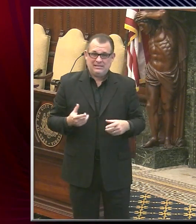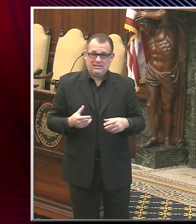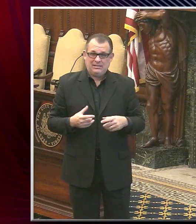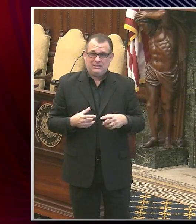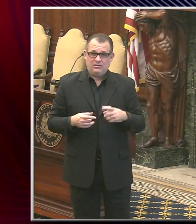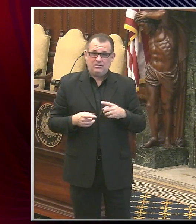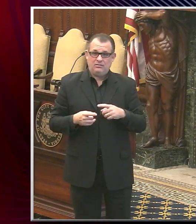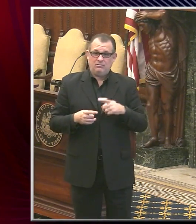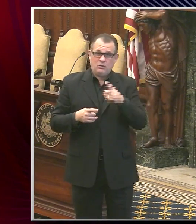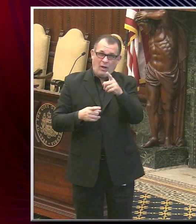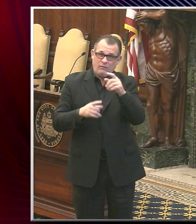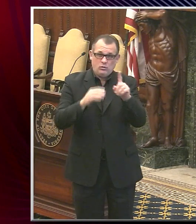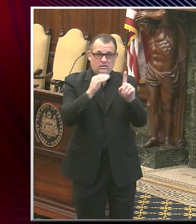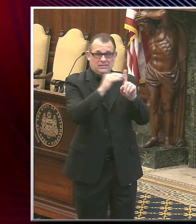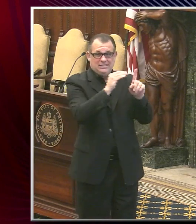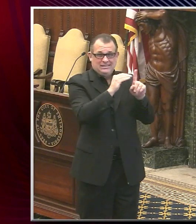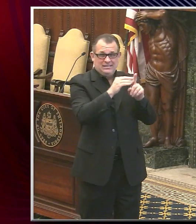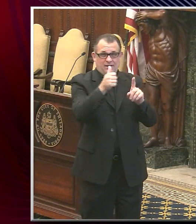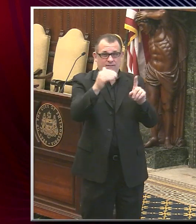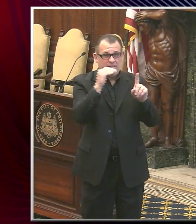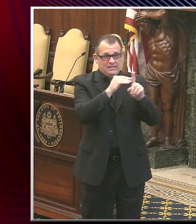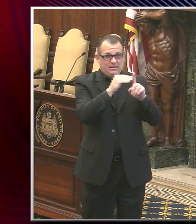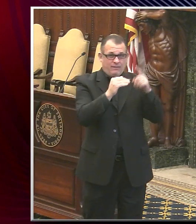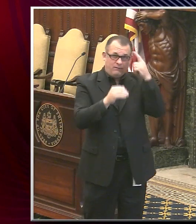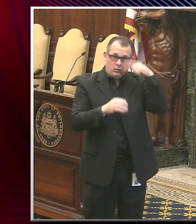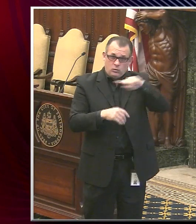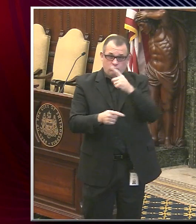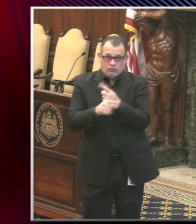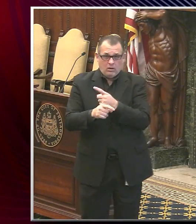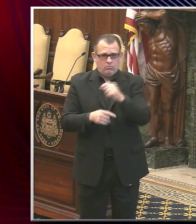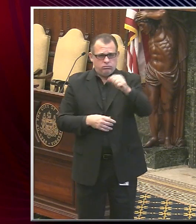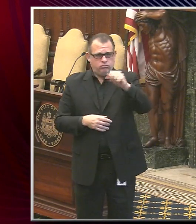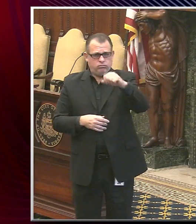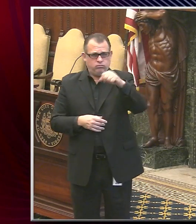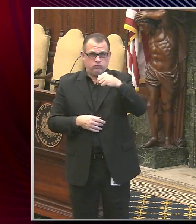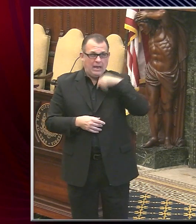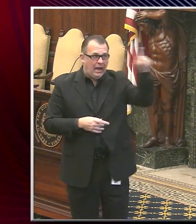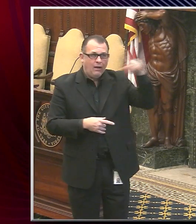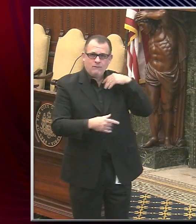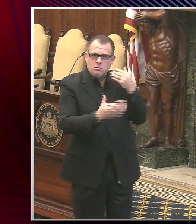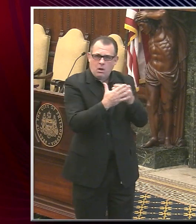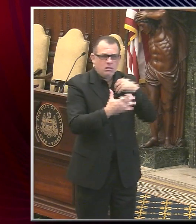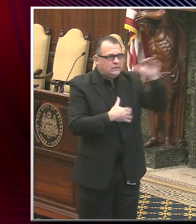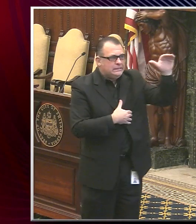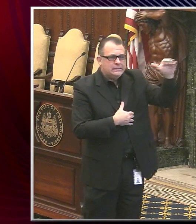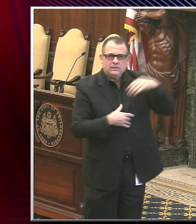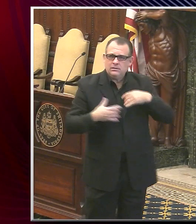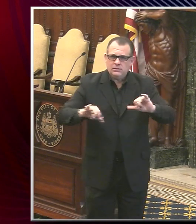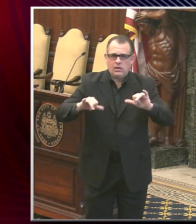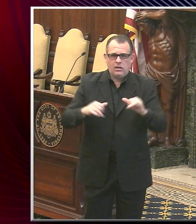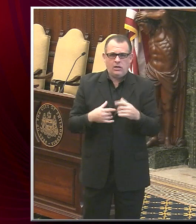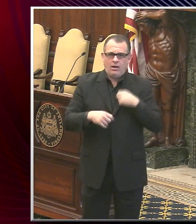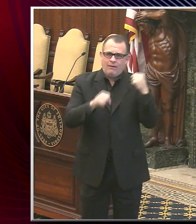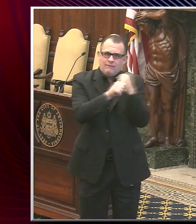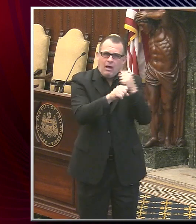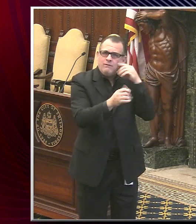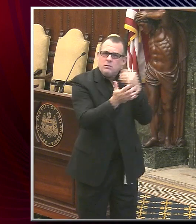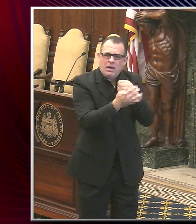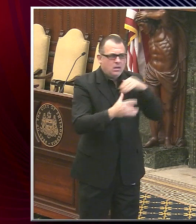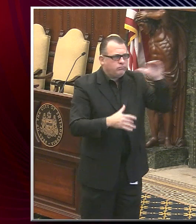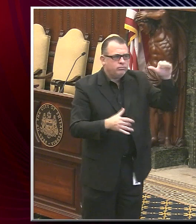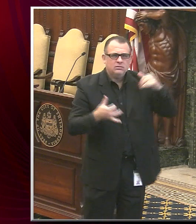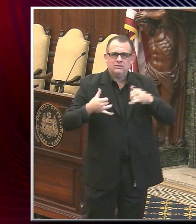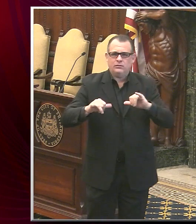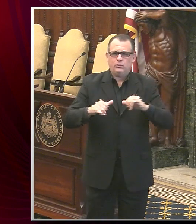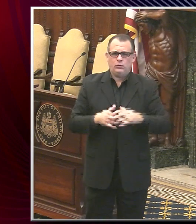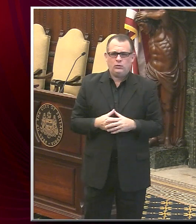He is a good person to lobby on your behalf up there in regards to well. So I'm just wondering where his head was at too. I haven't talked to him over this